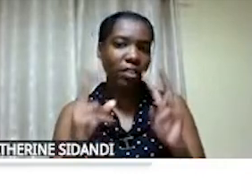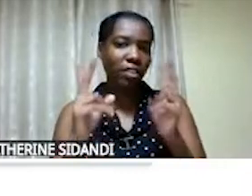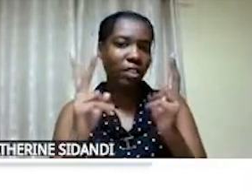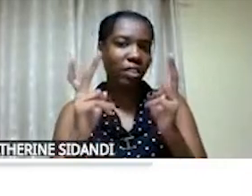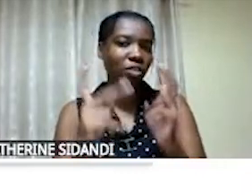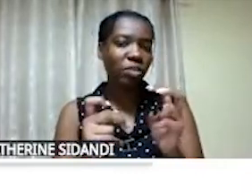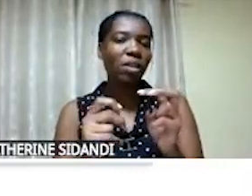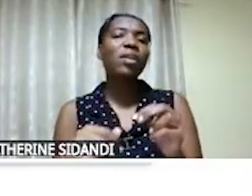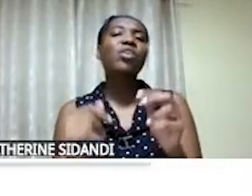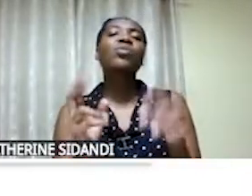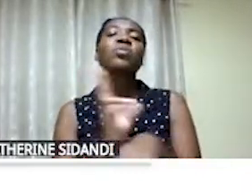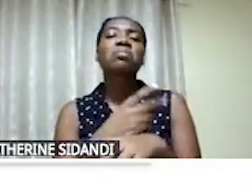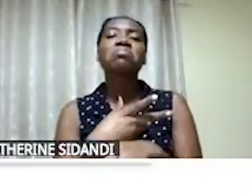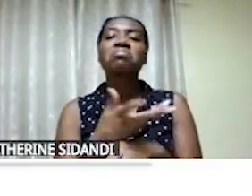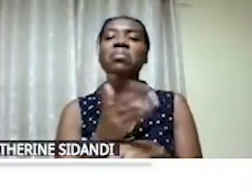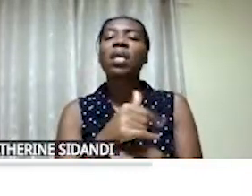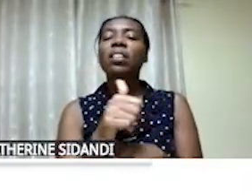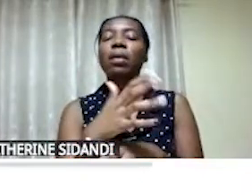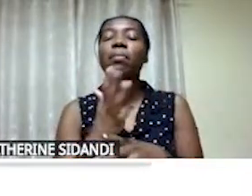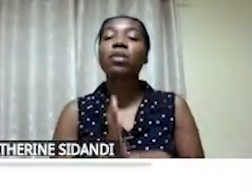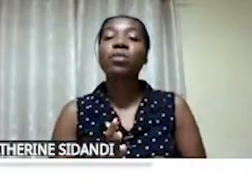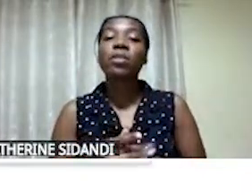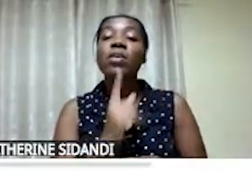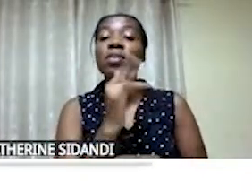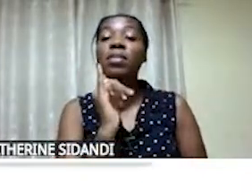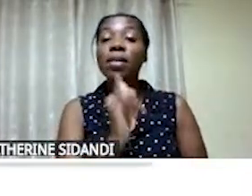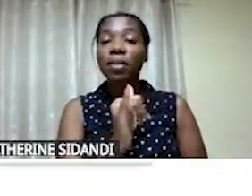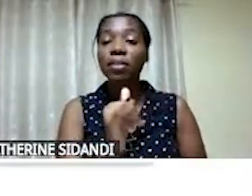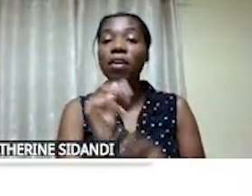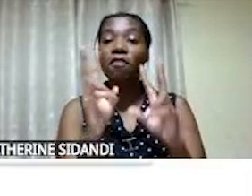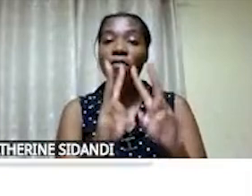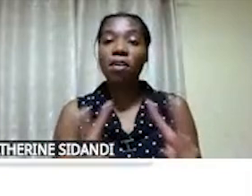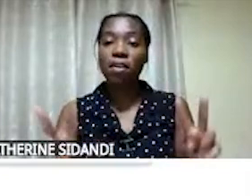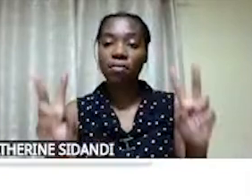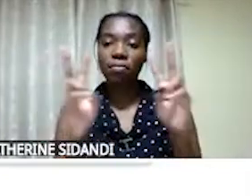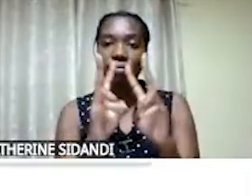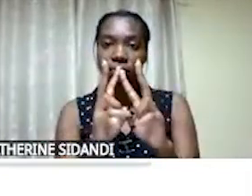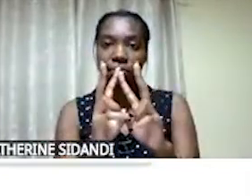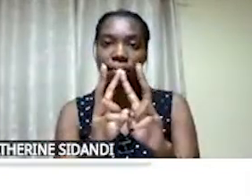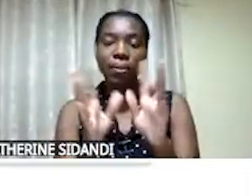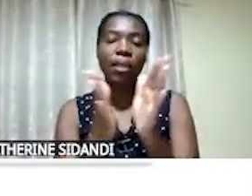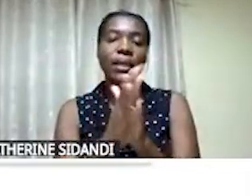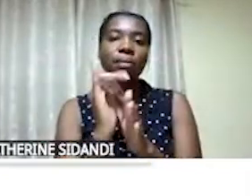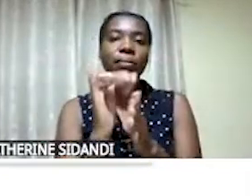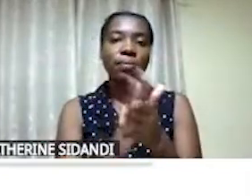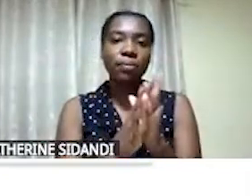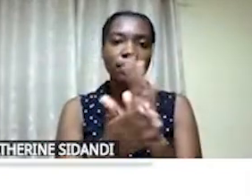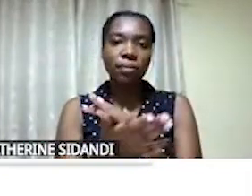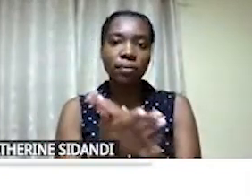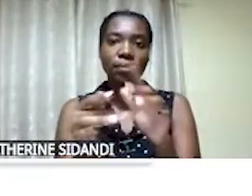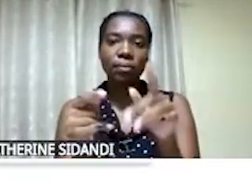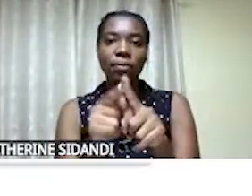person. Yeah, they don't term that as value. But if you understand your target market, then you get to understand this is